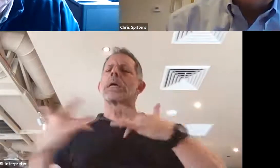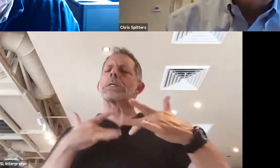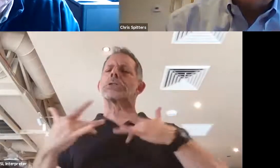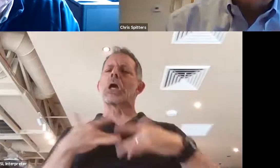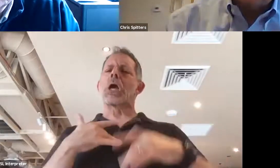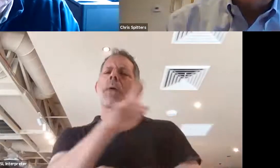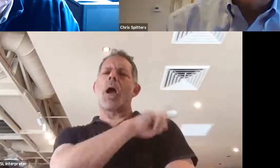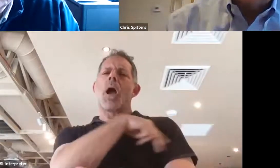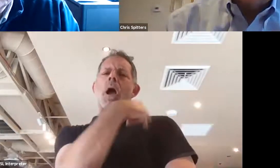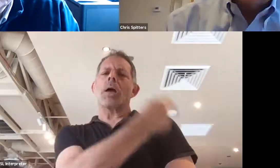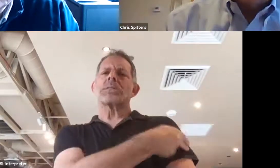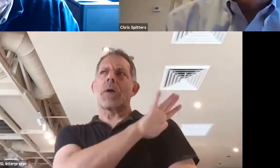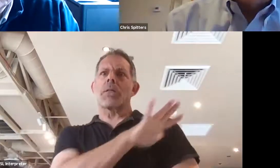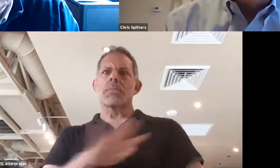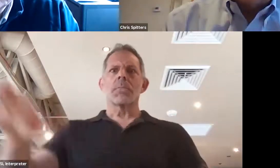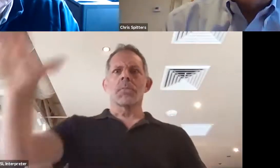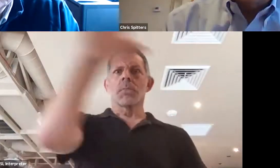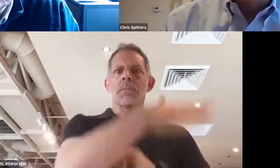optimistic to